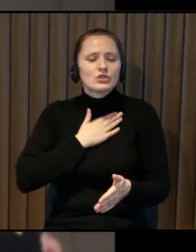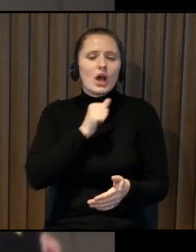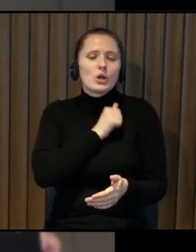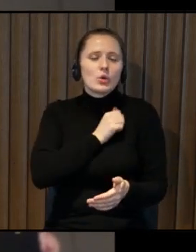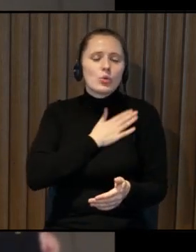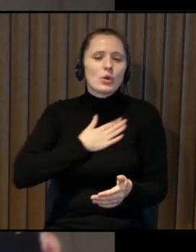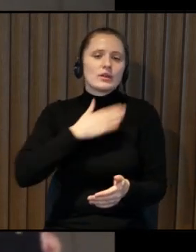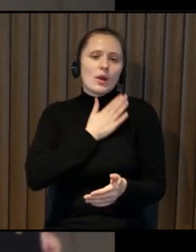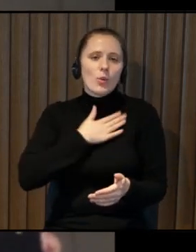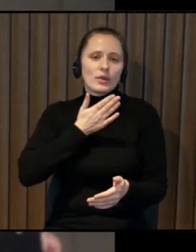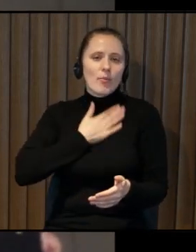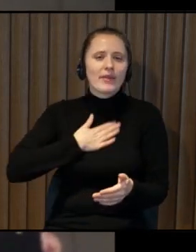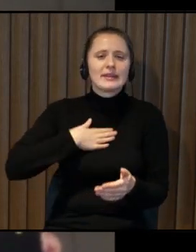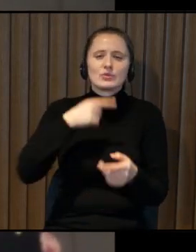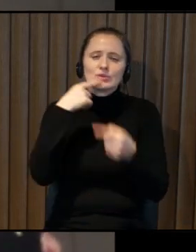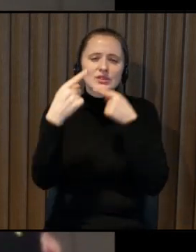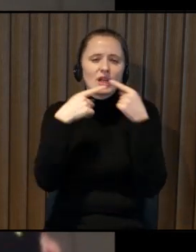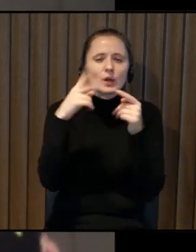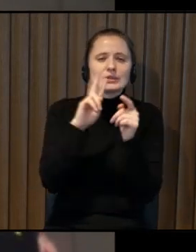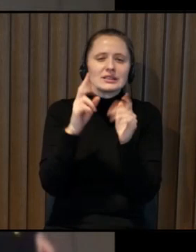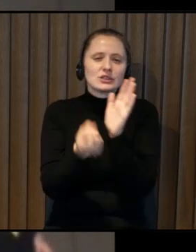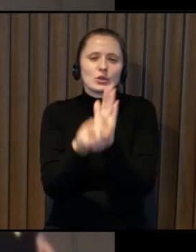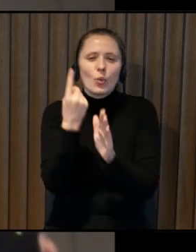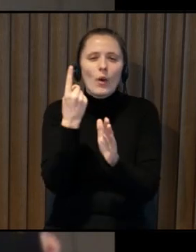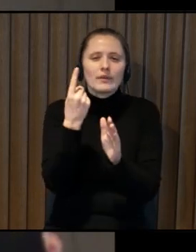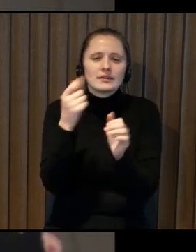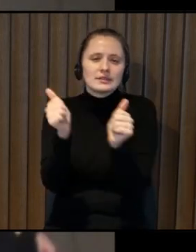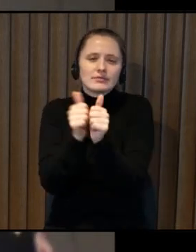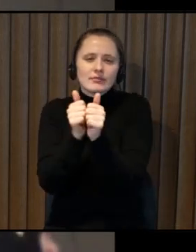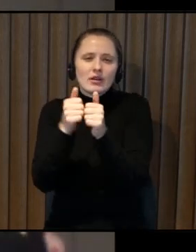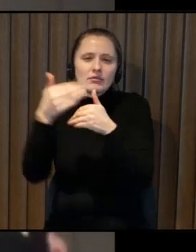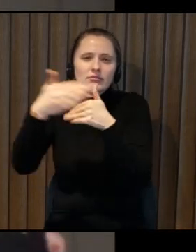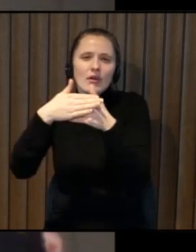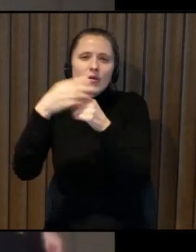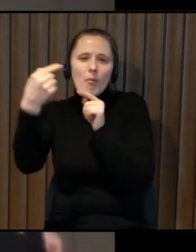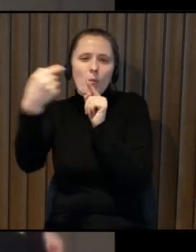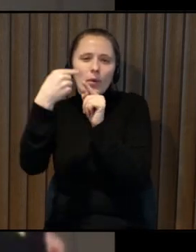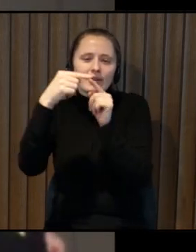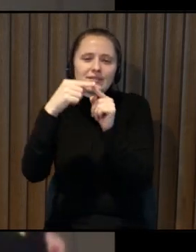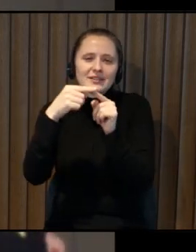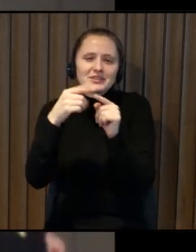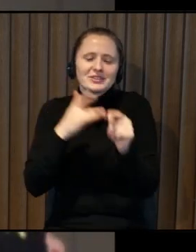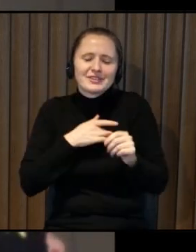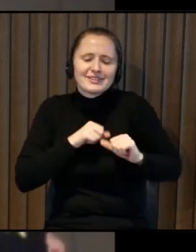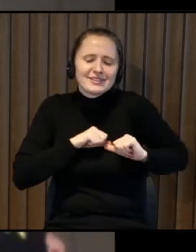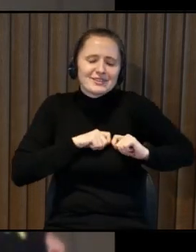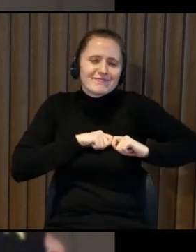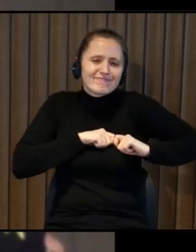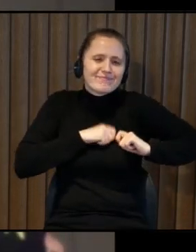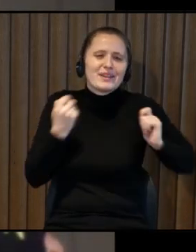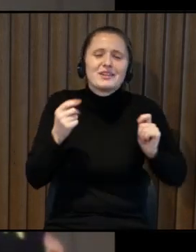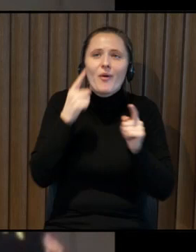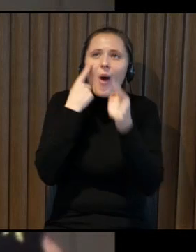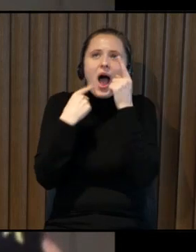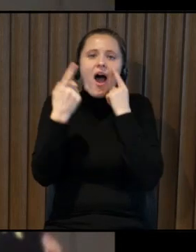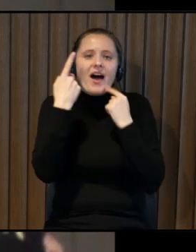like it myself very, very much. And the conversations which I have in front of those works, I